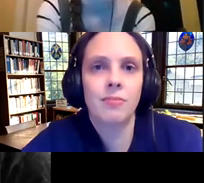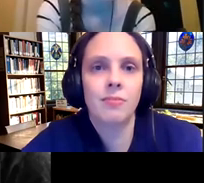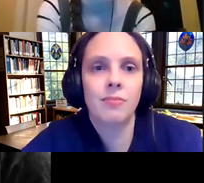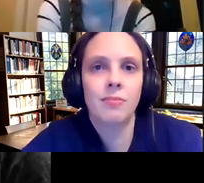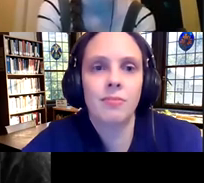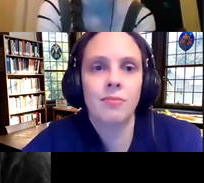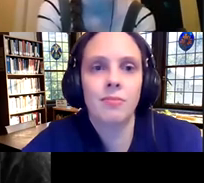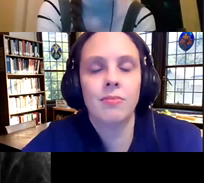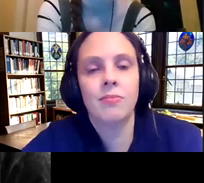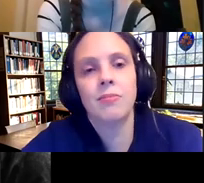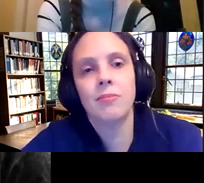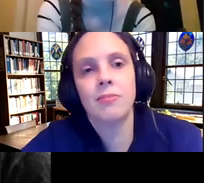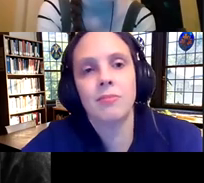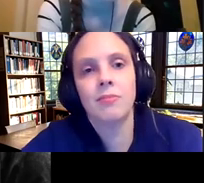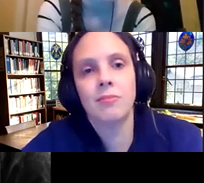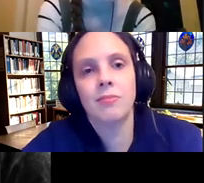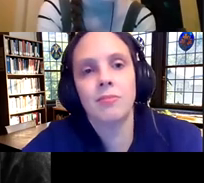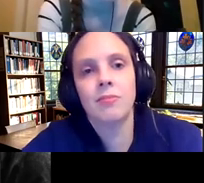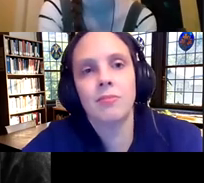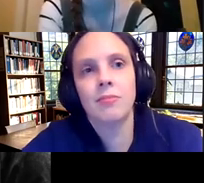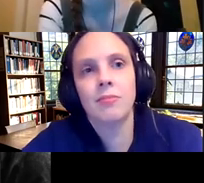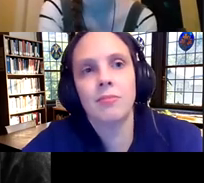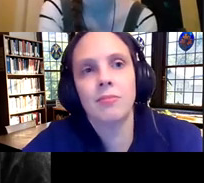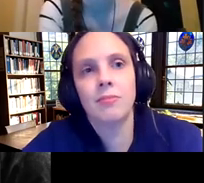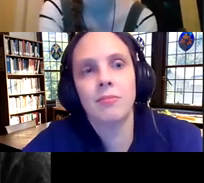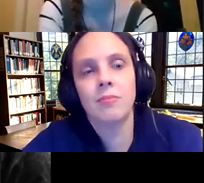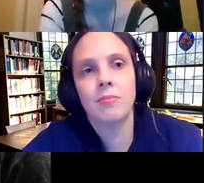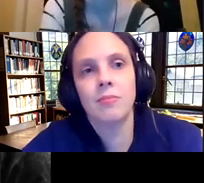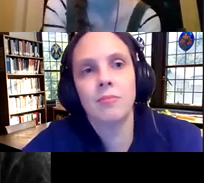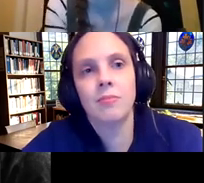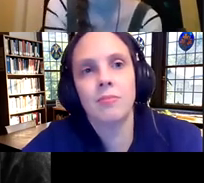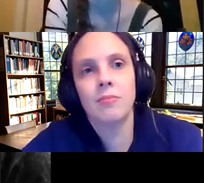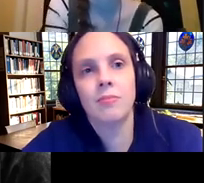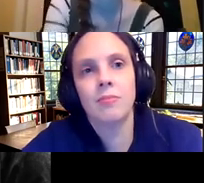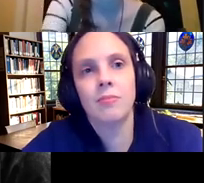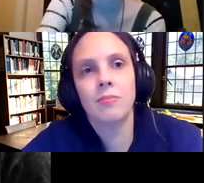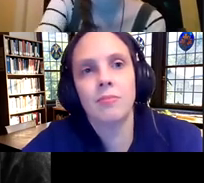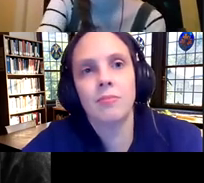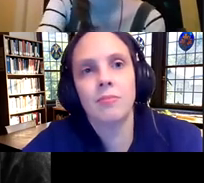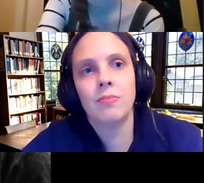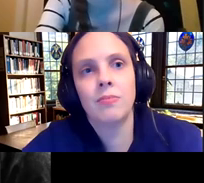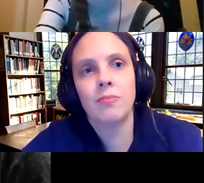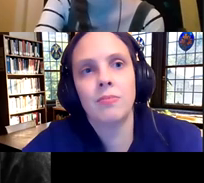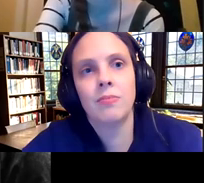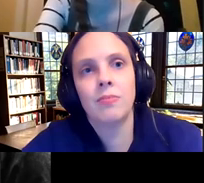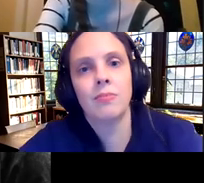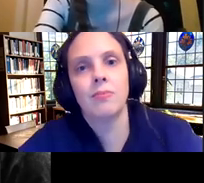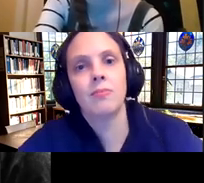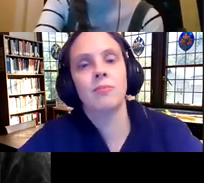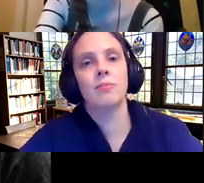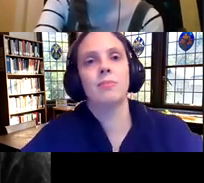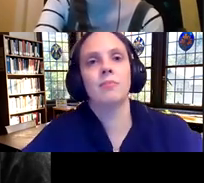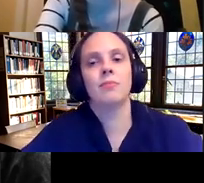show, came to Brockport. Absolutely extraordinary. And that a small college like Brockport held it very